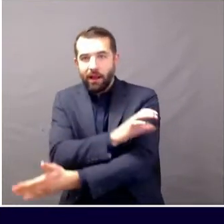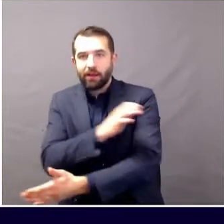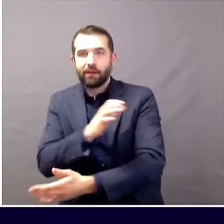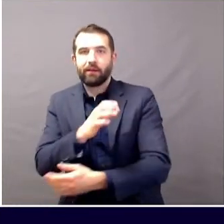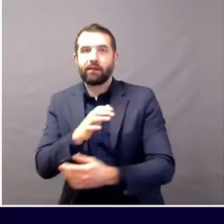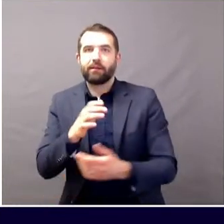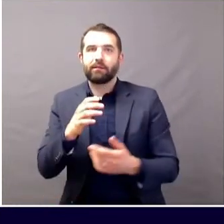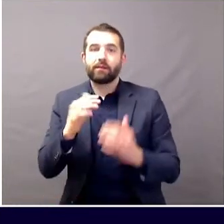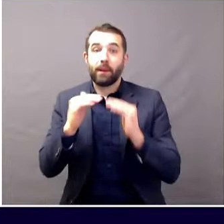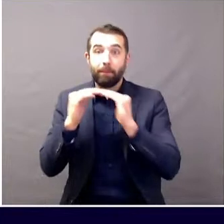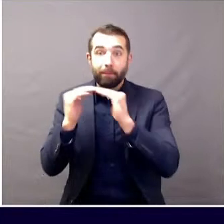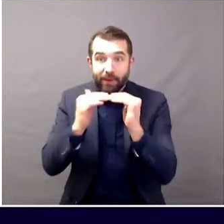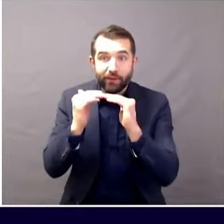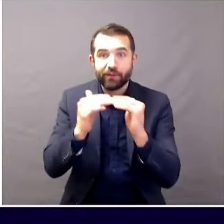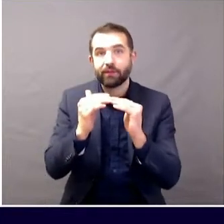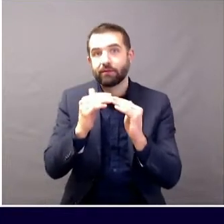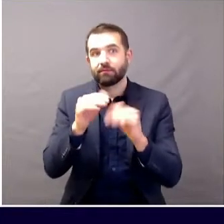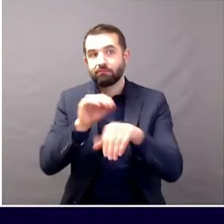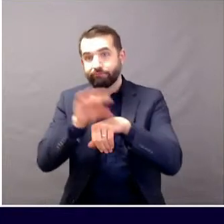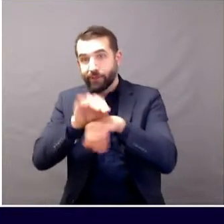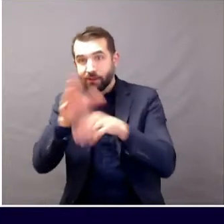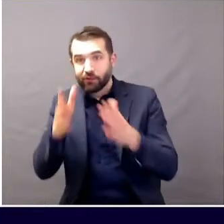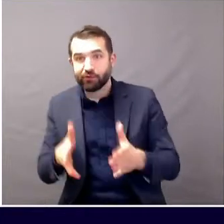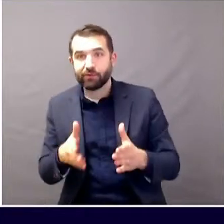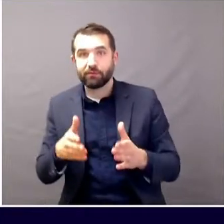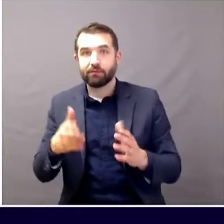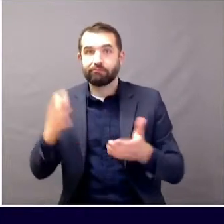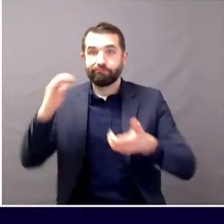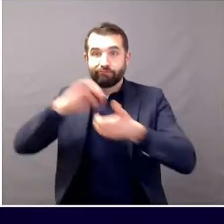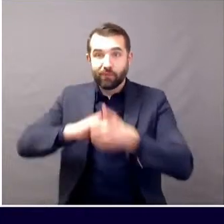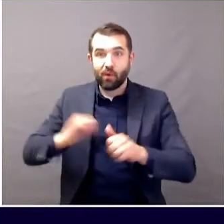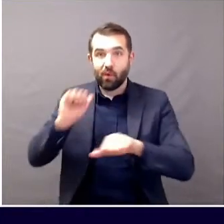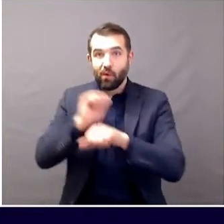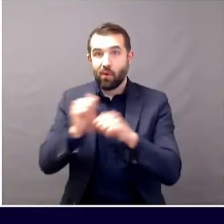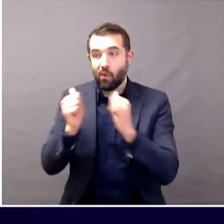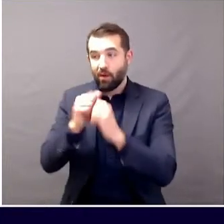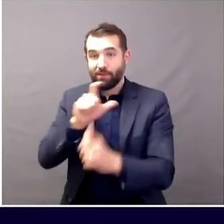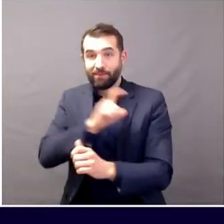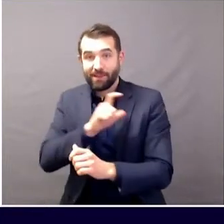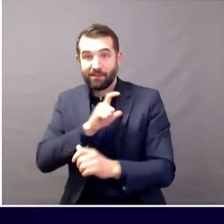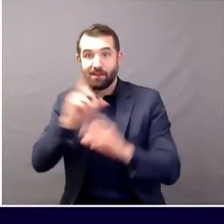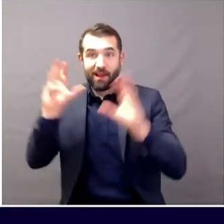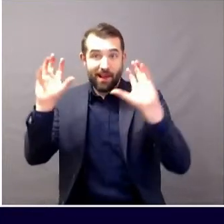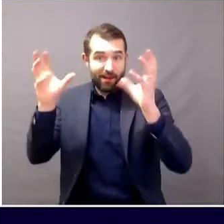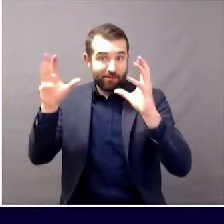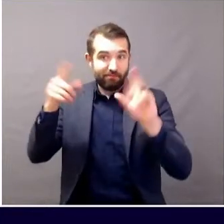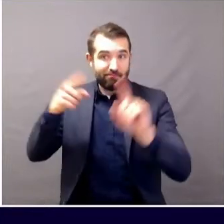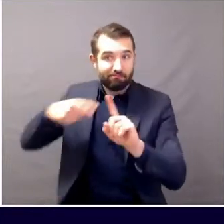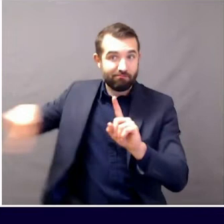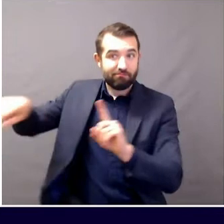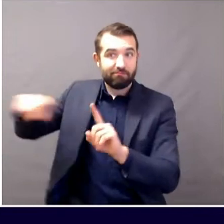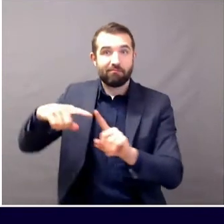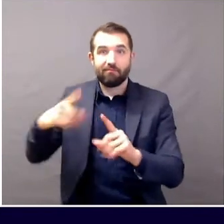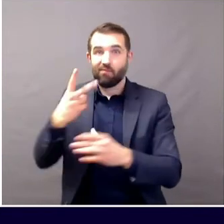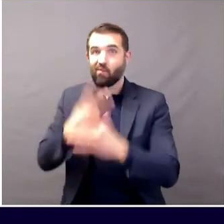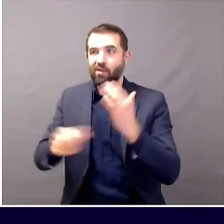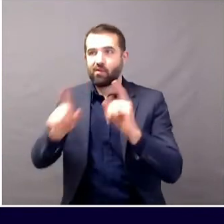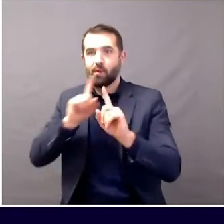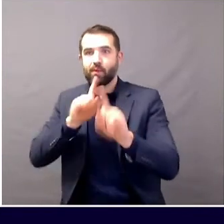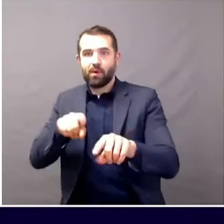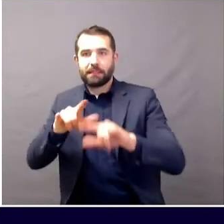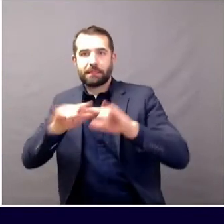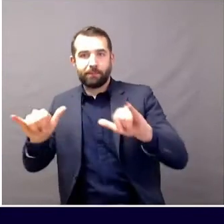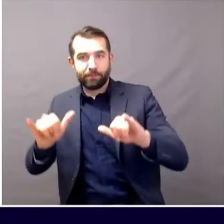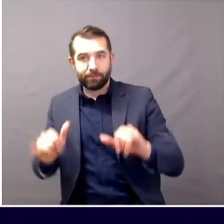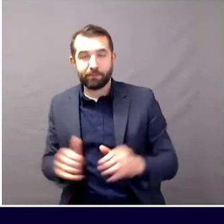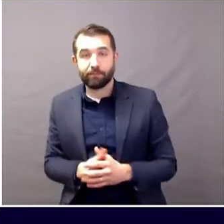reduction professionals who are partnering with law enforcement and first responders to co-respond when there's a call about substance